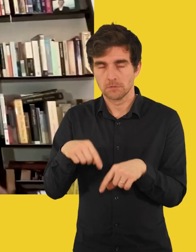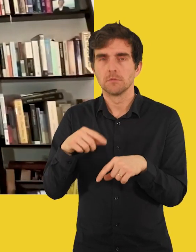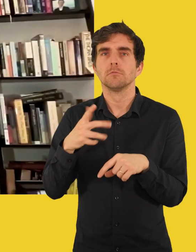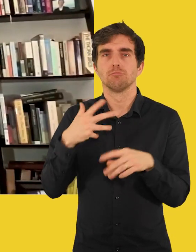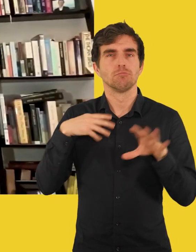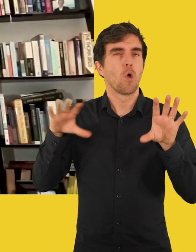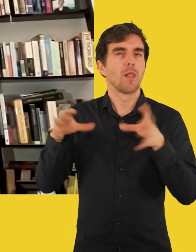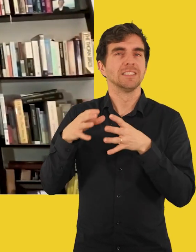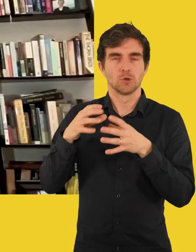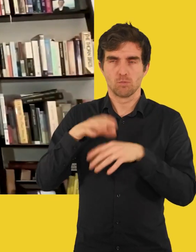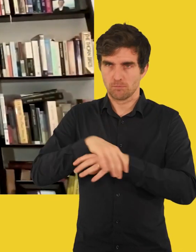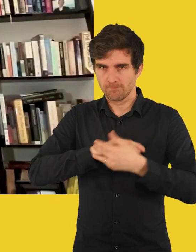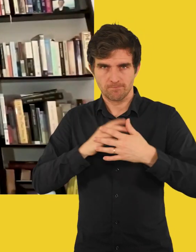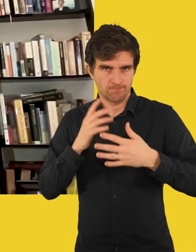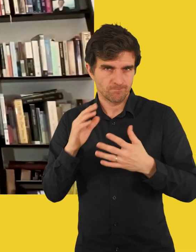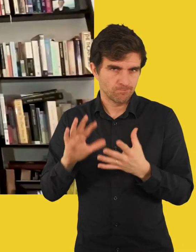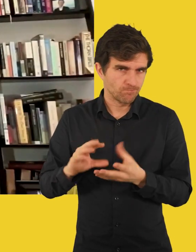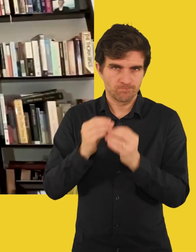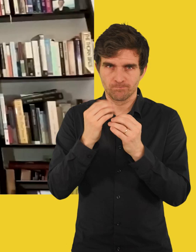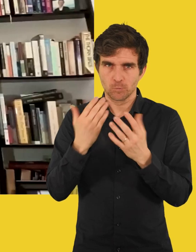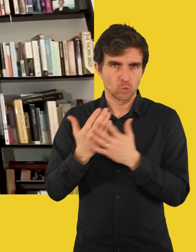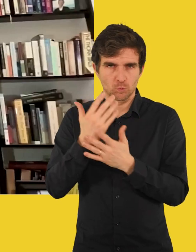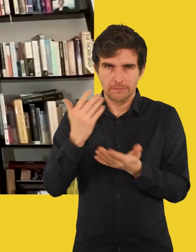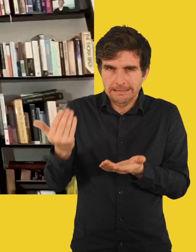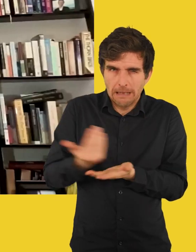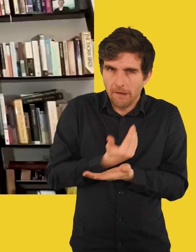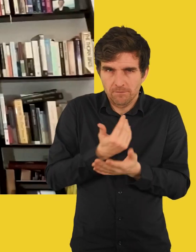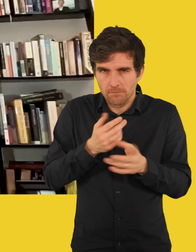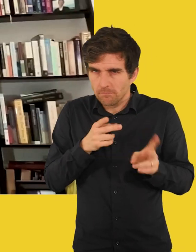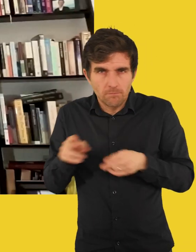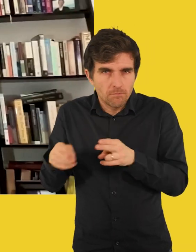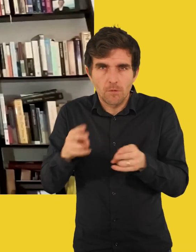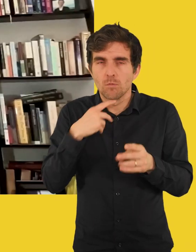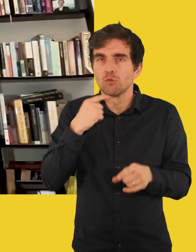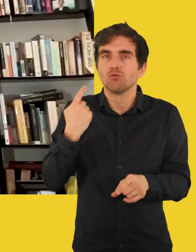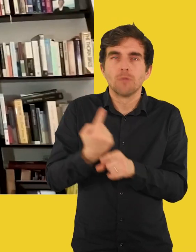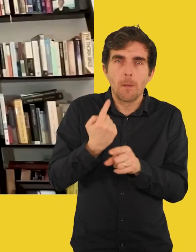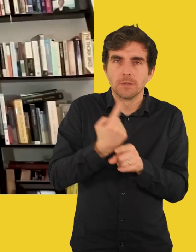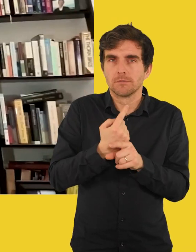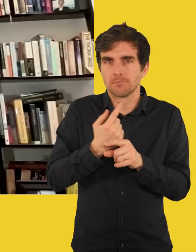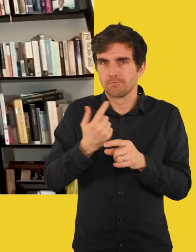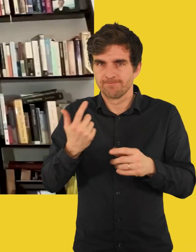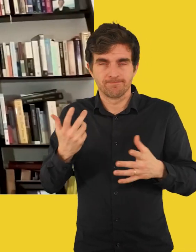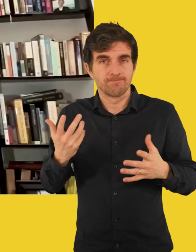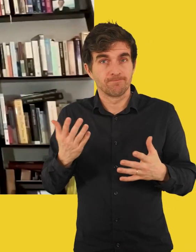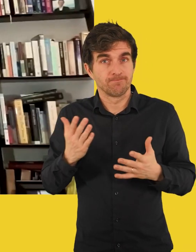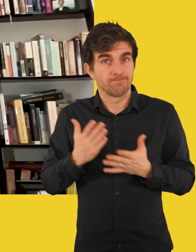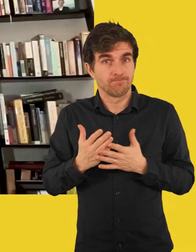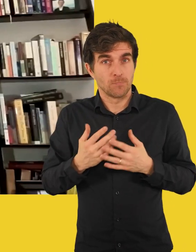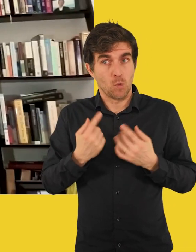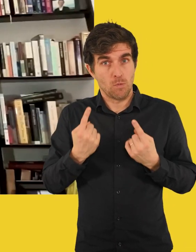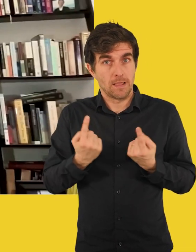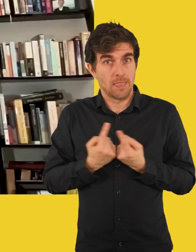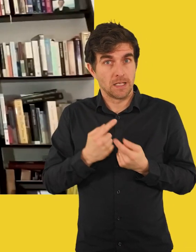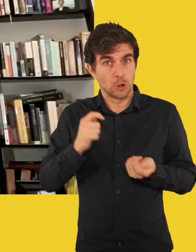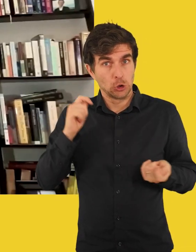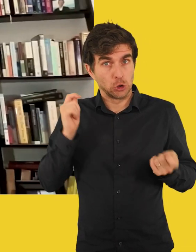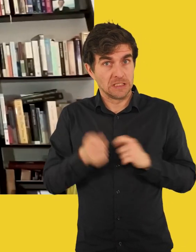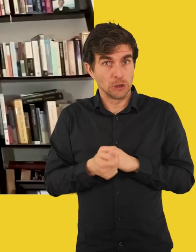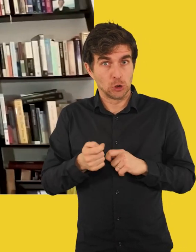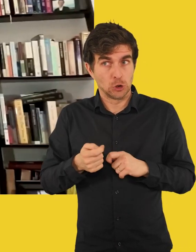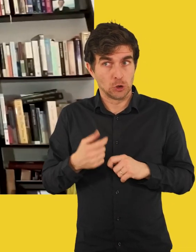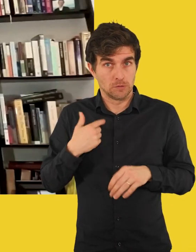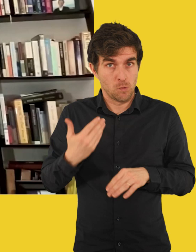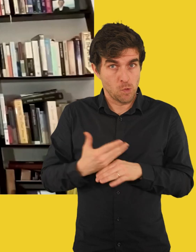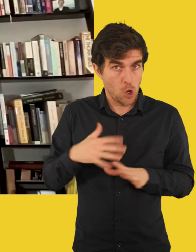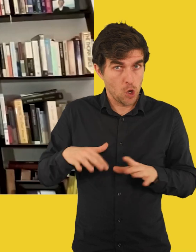then established an organization to create pathways towards that safe and just future. We always talk about that as the goal. It really is one of the things that's not